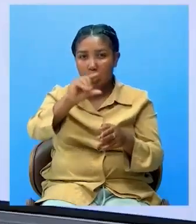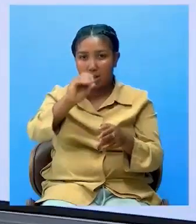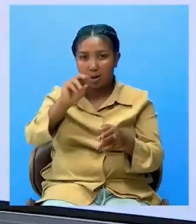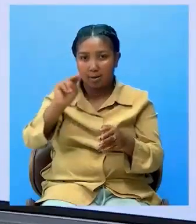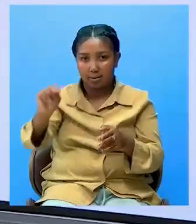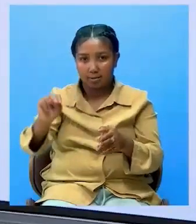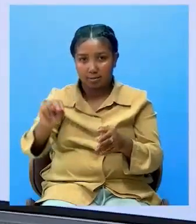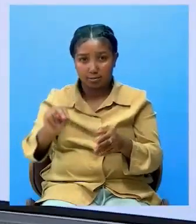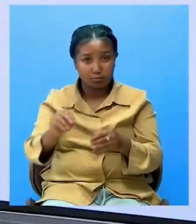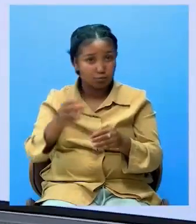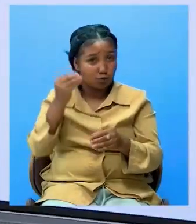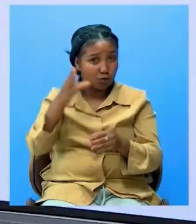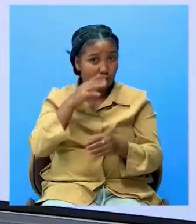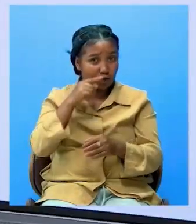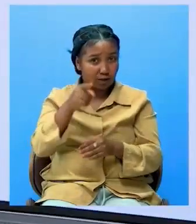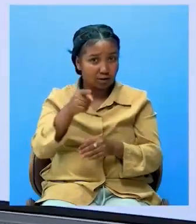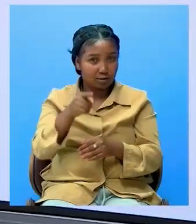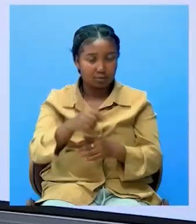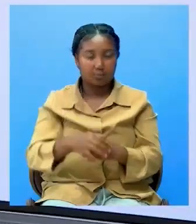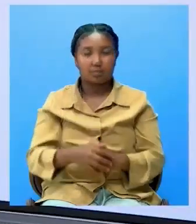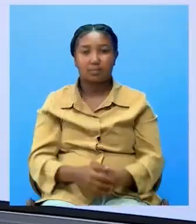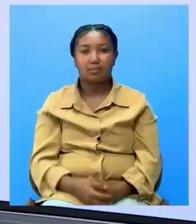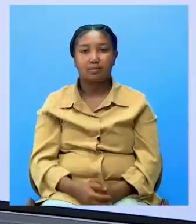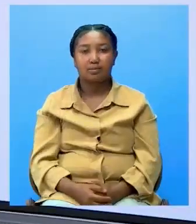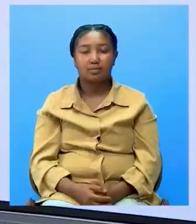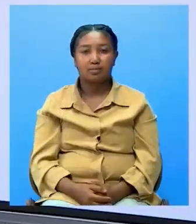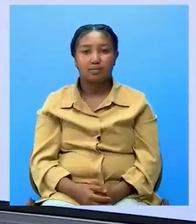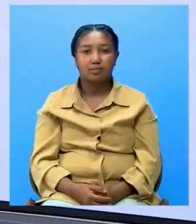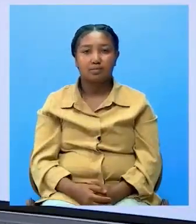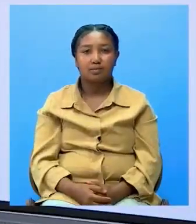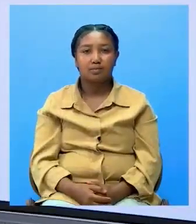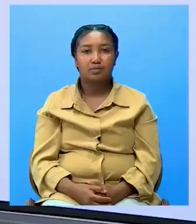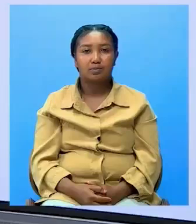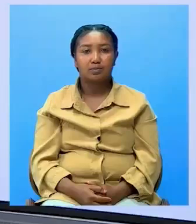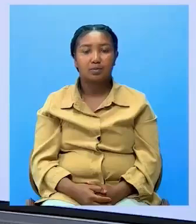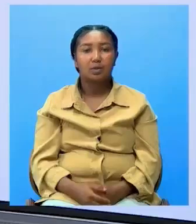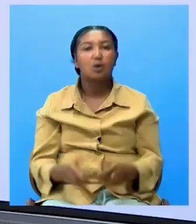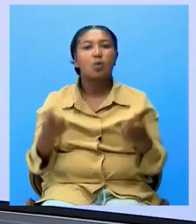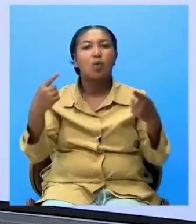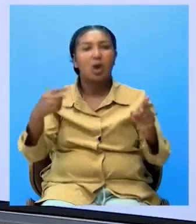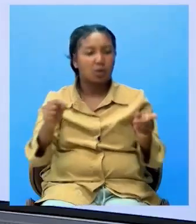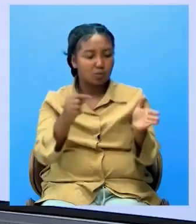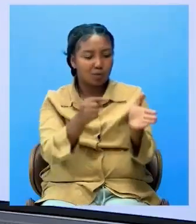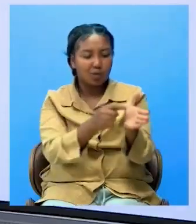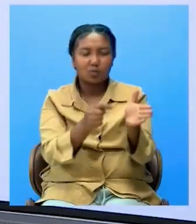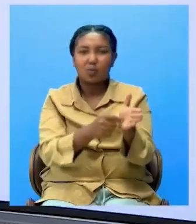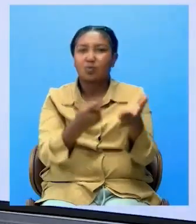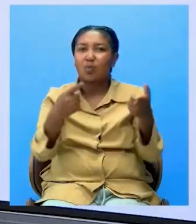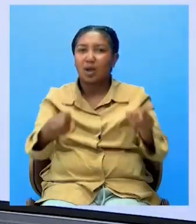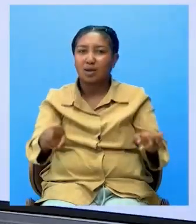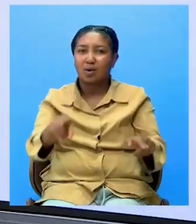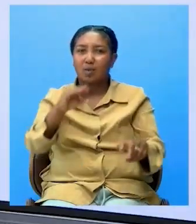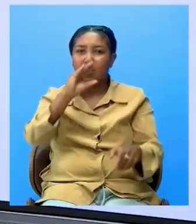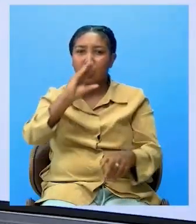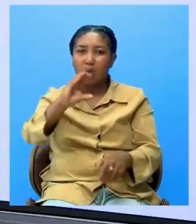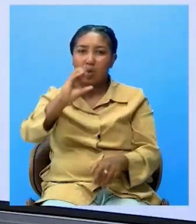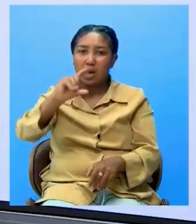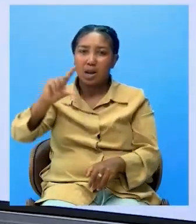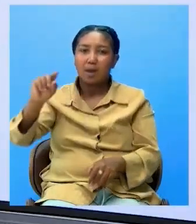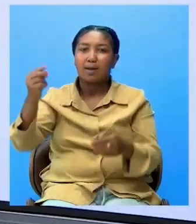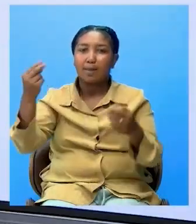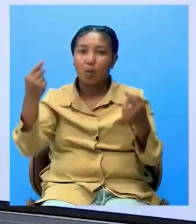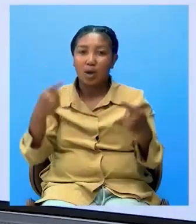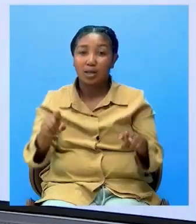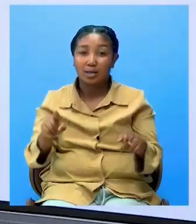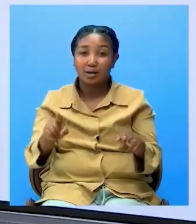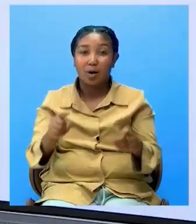one. Okay? Here, so when do we use colon? Hello? We